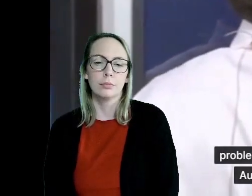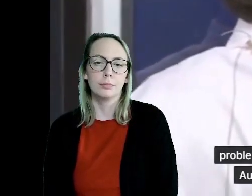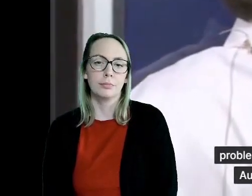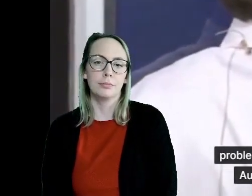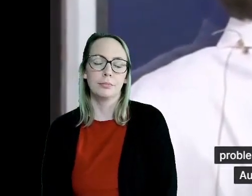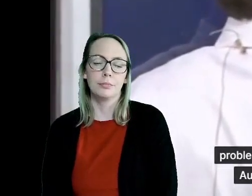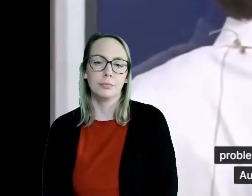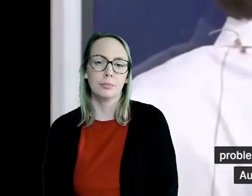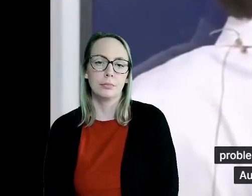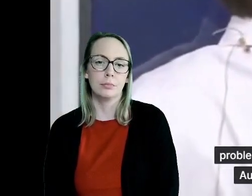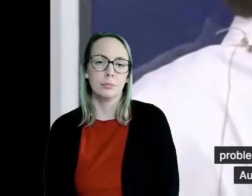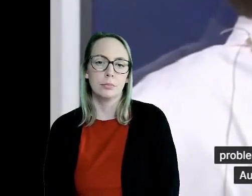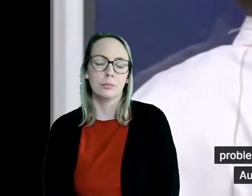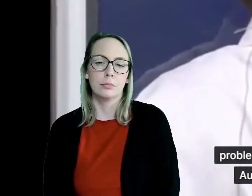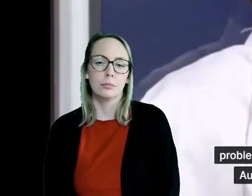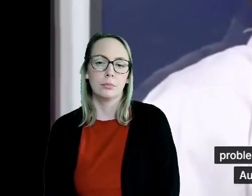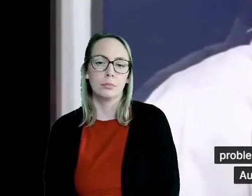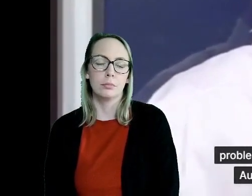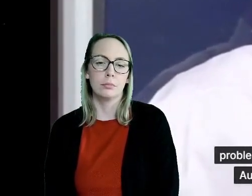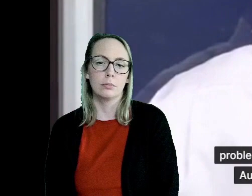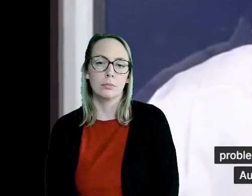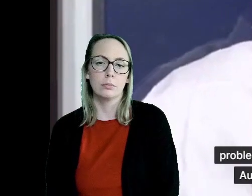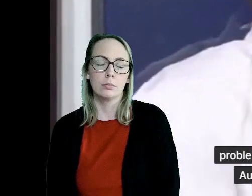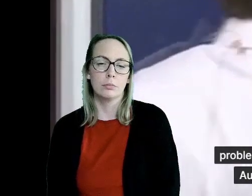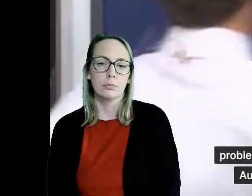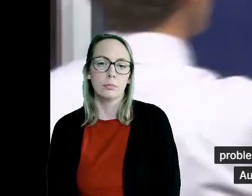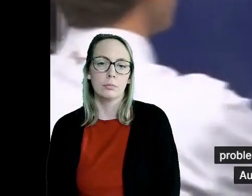from Austin, Texas